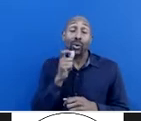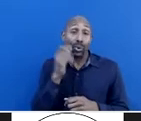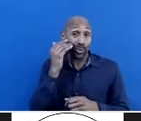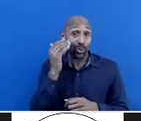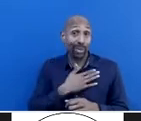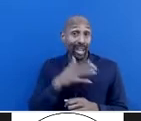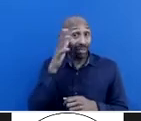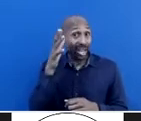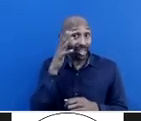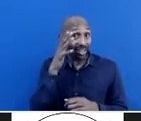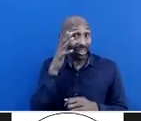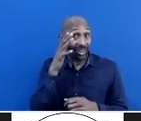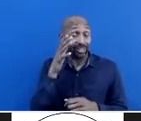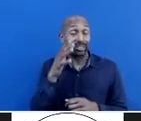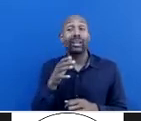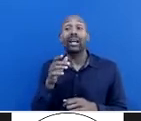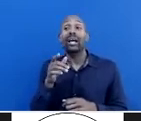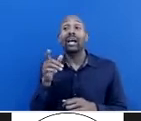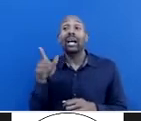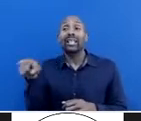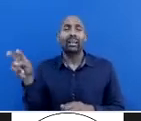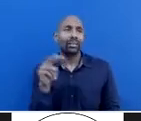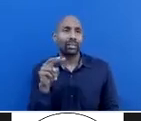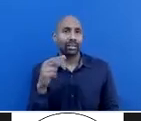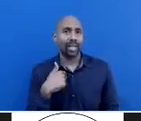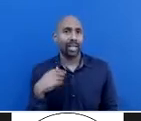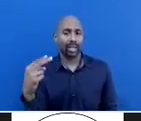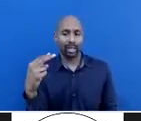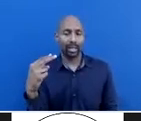when I talk, that's all him. Well, why?